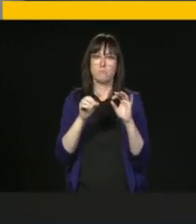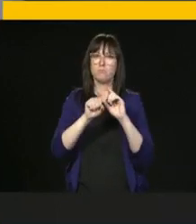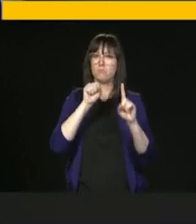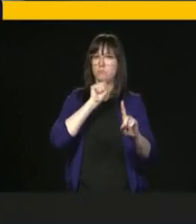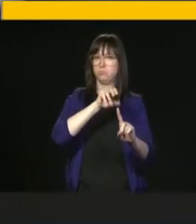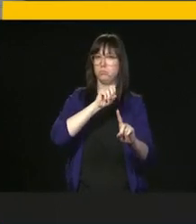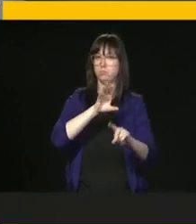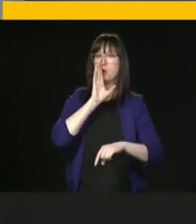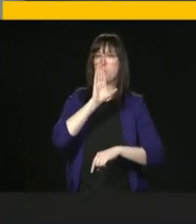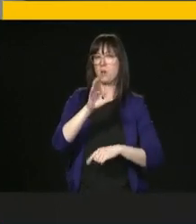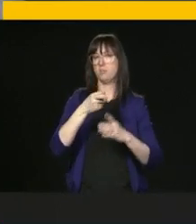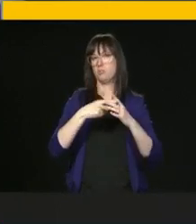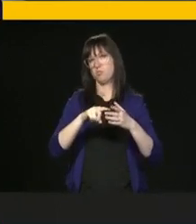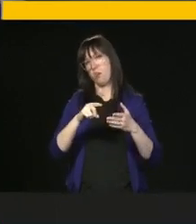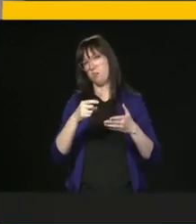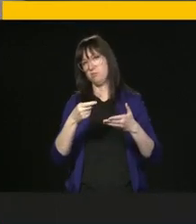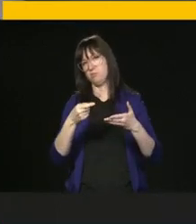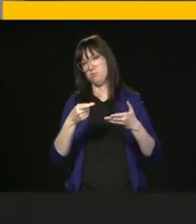next.